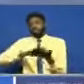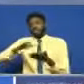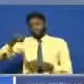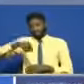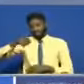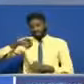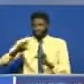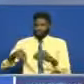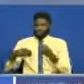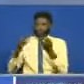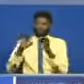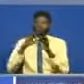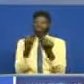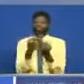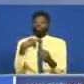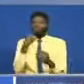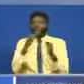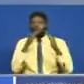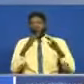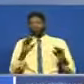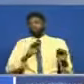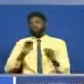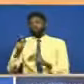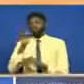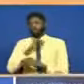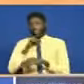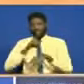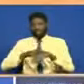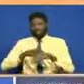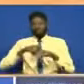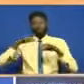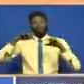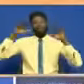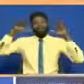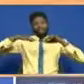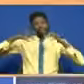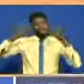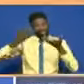heavy rains in Kambi Ndege camp in Marigat.